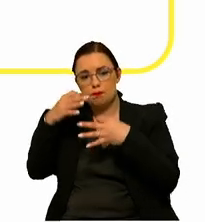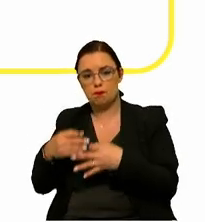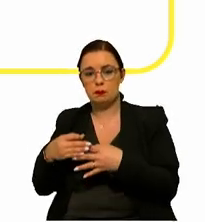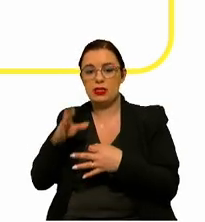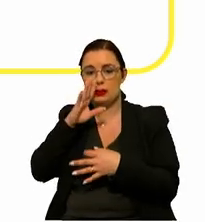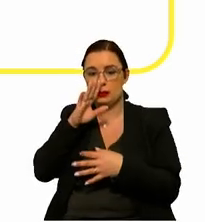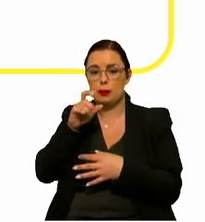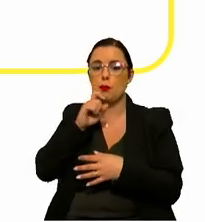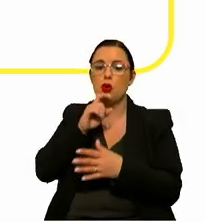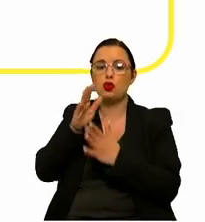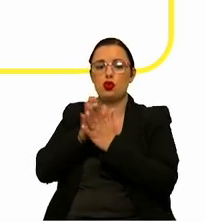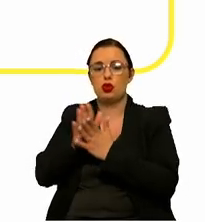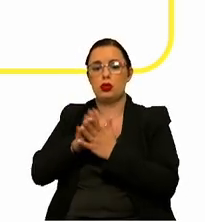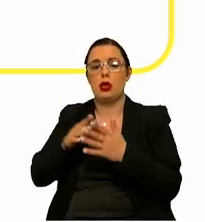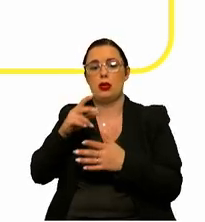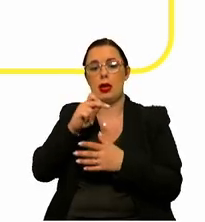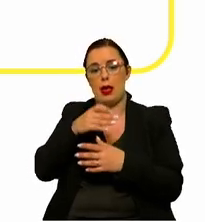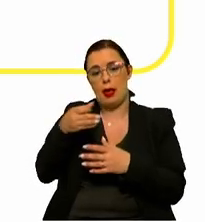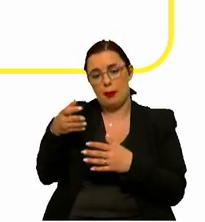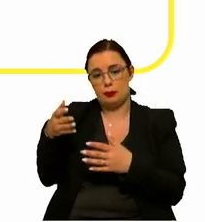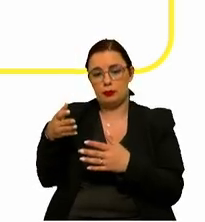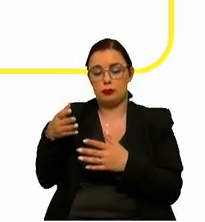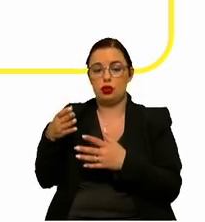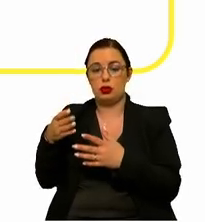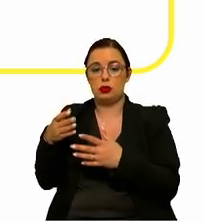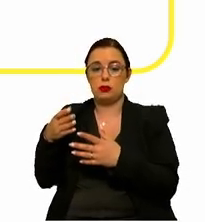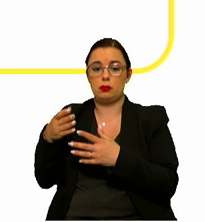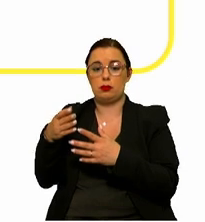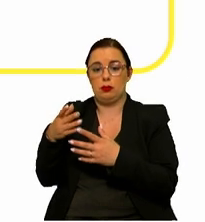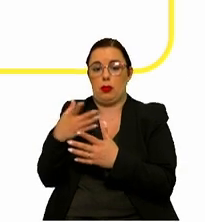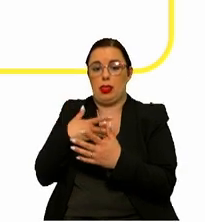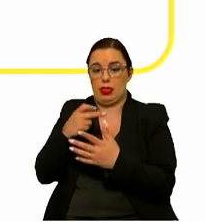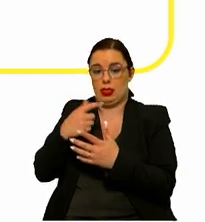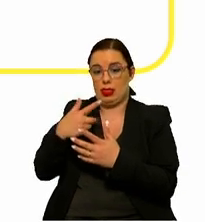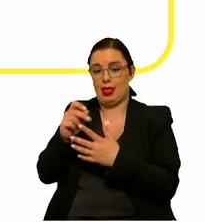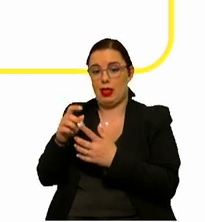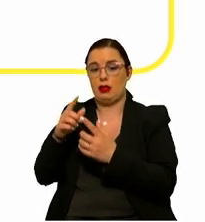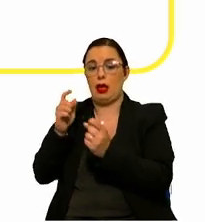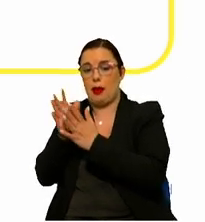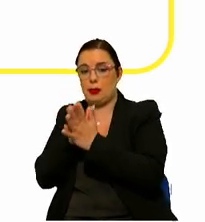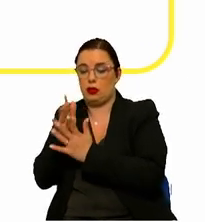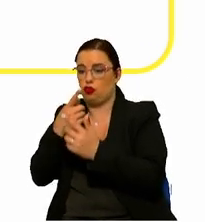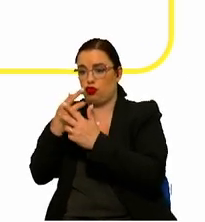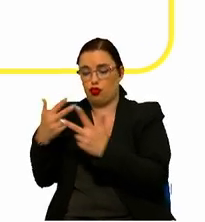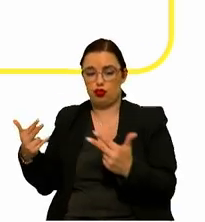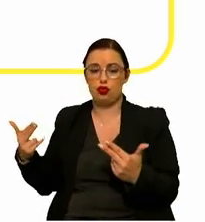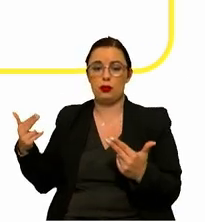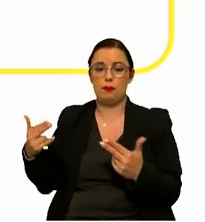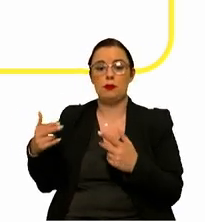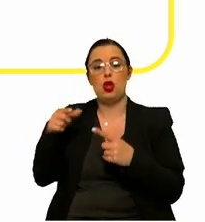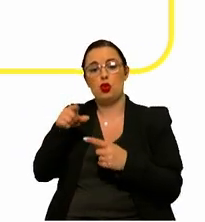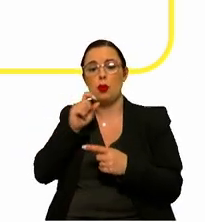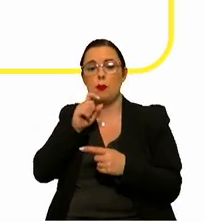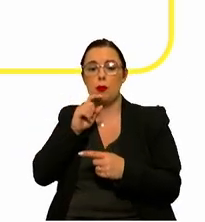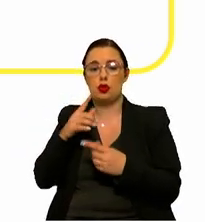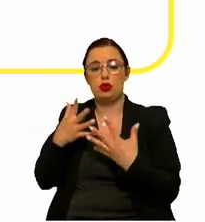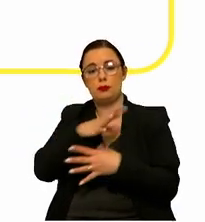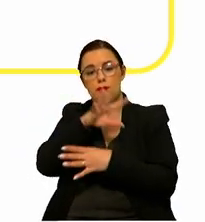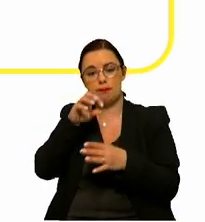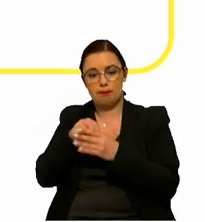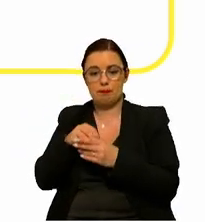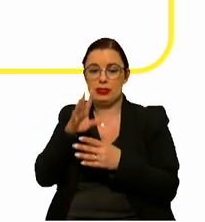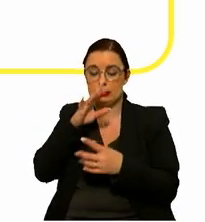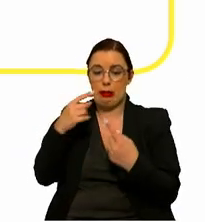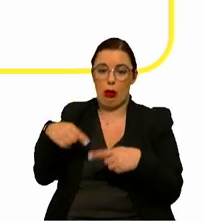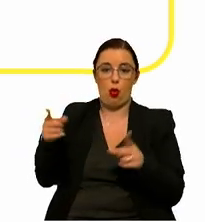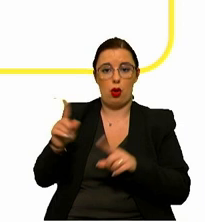you're applying these processes to your existing data processes and applications. This is not a toy. This is something that you're going to put your business processes on